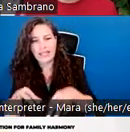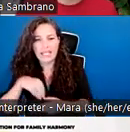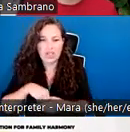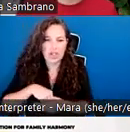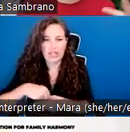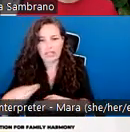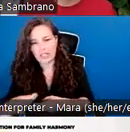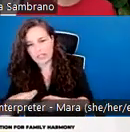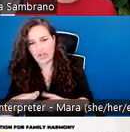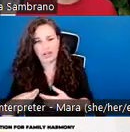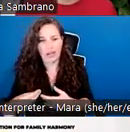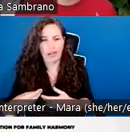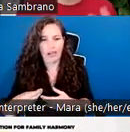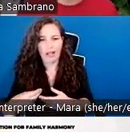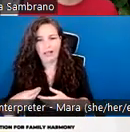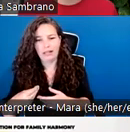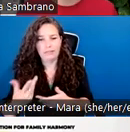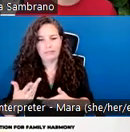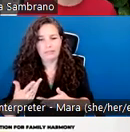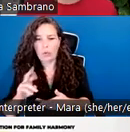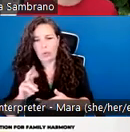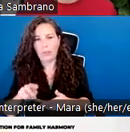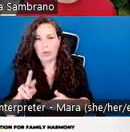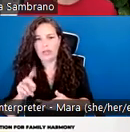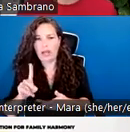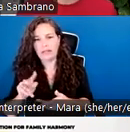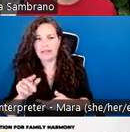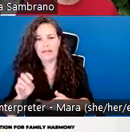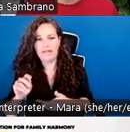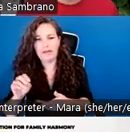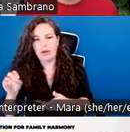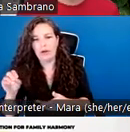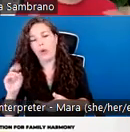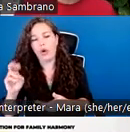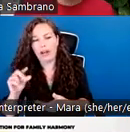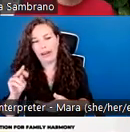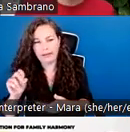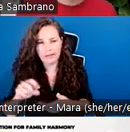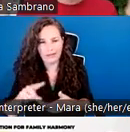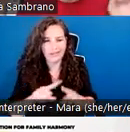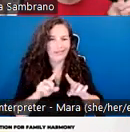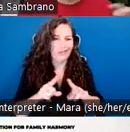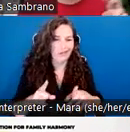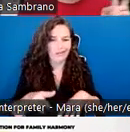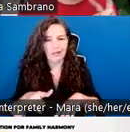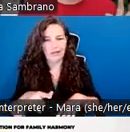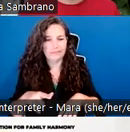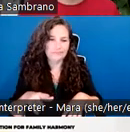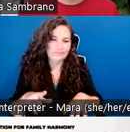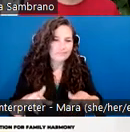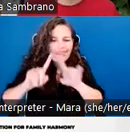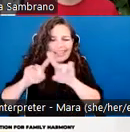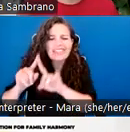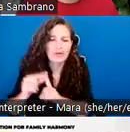using language such as people who menstruate or people who are pregnant or people who produce sperm, using cisgender rather than biologically female or